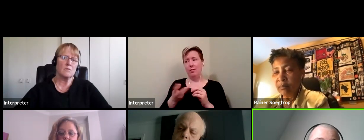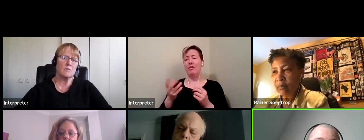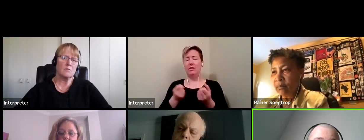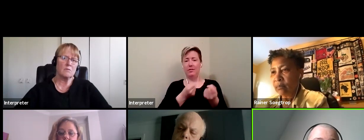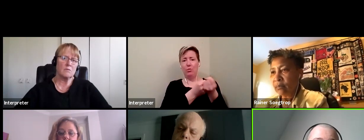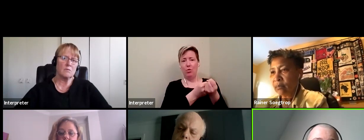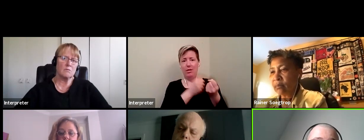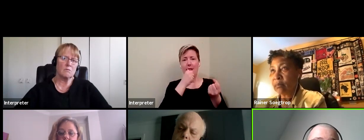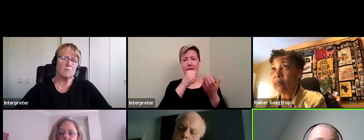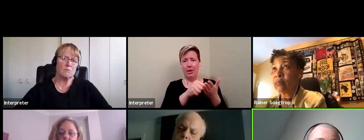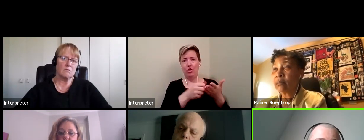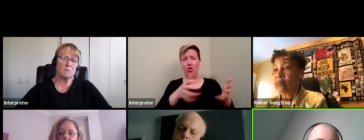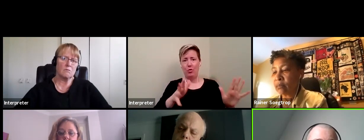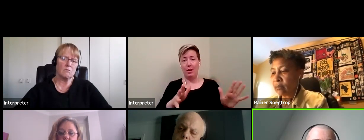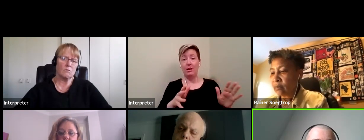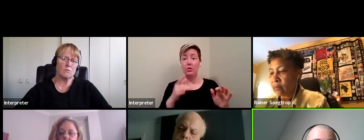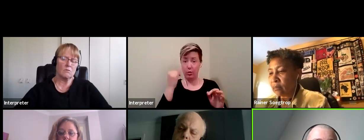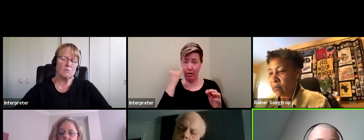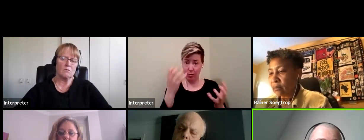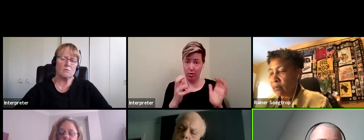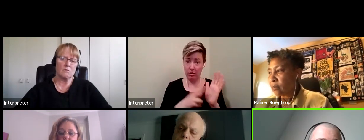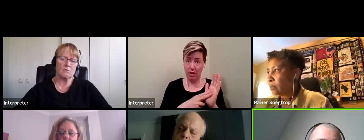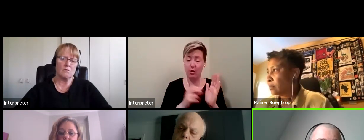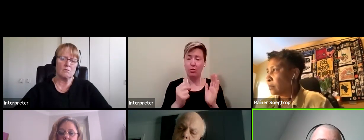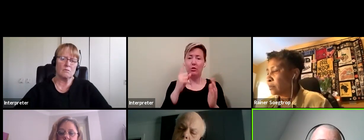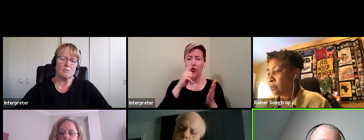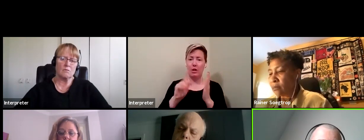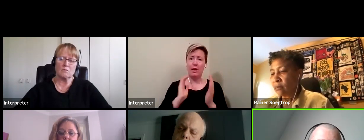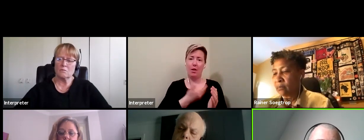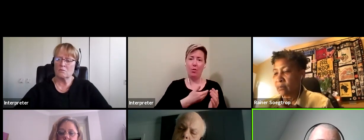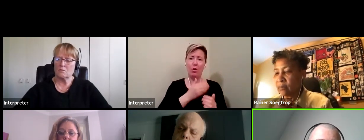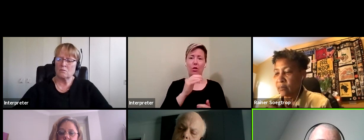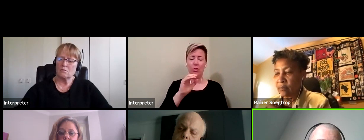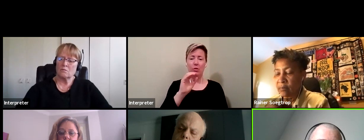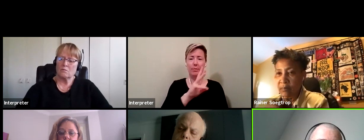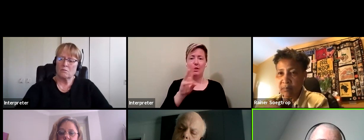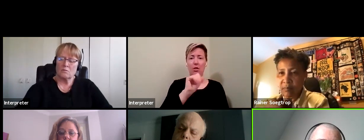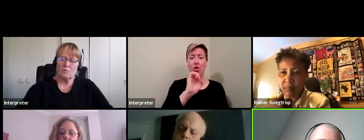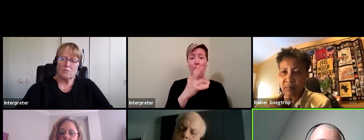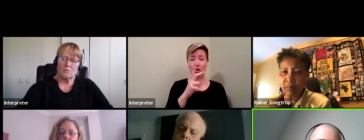So to sign it, you can access it on our website at our homepage at